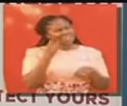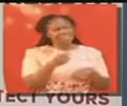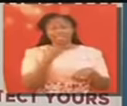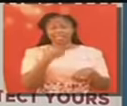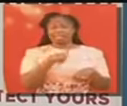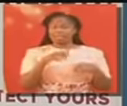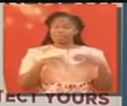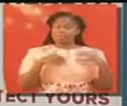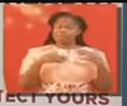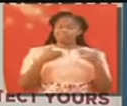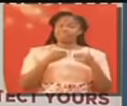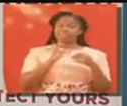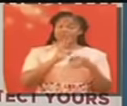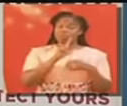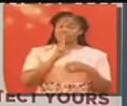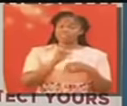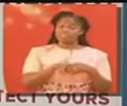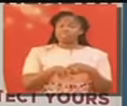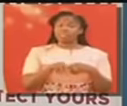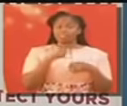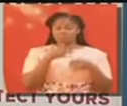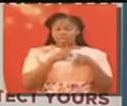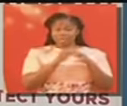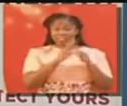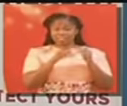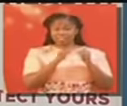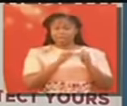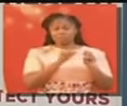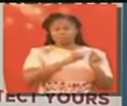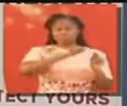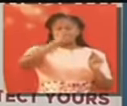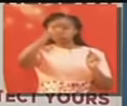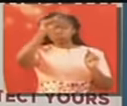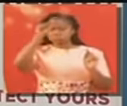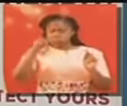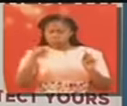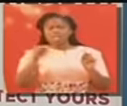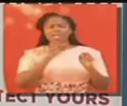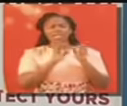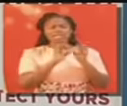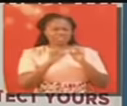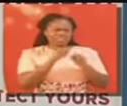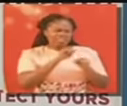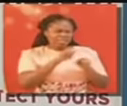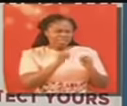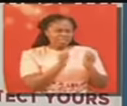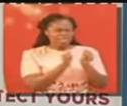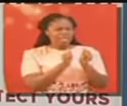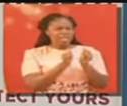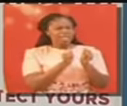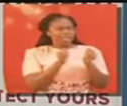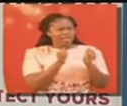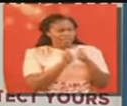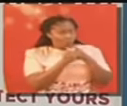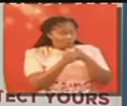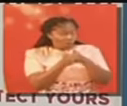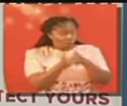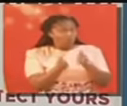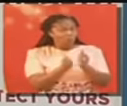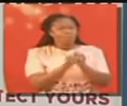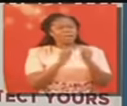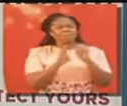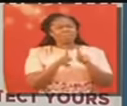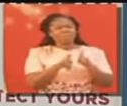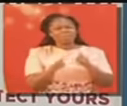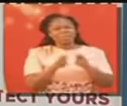epicurve to the behaviors, because it is one of the things that we utilize to see the relationships between behaviors and the clinical outcomes.